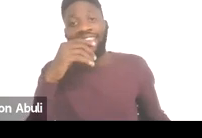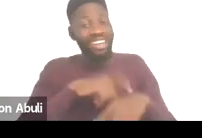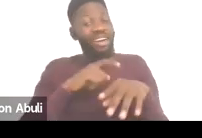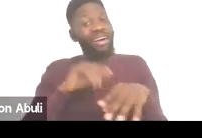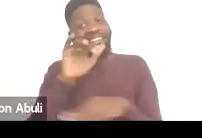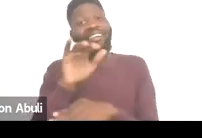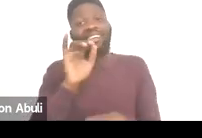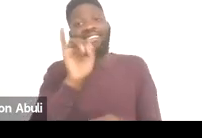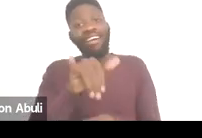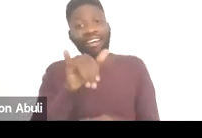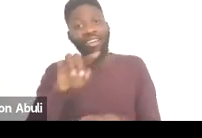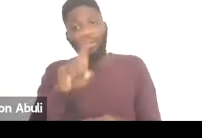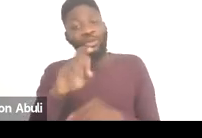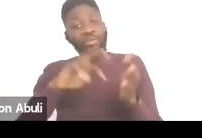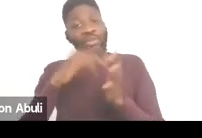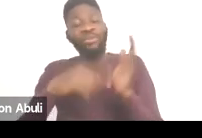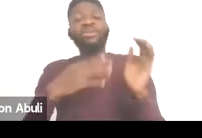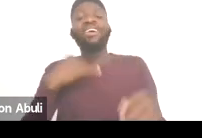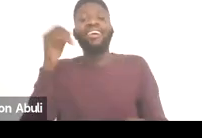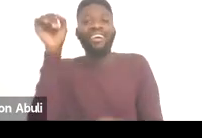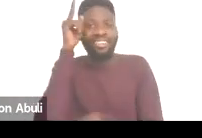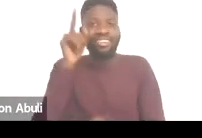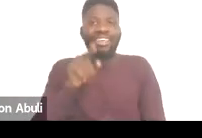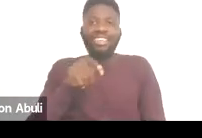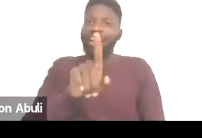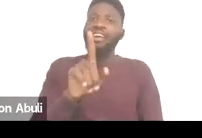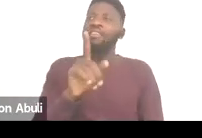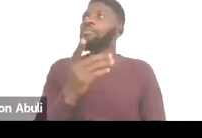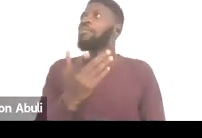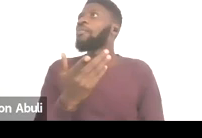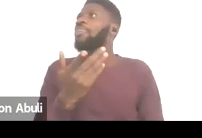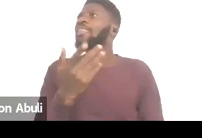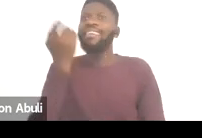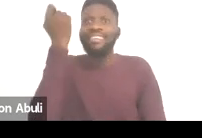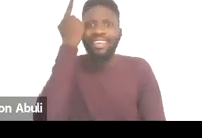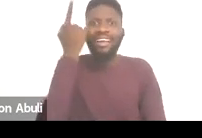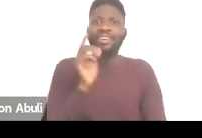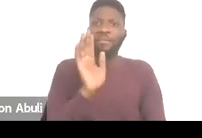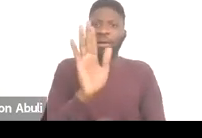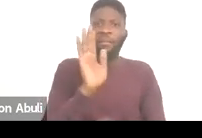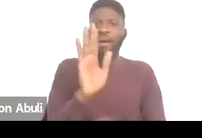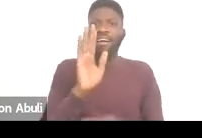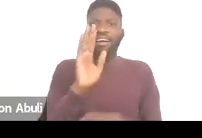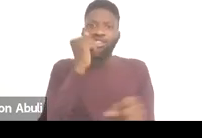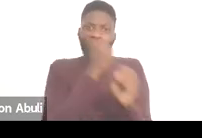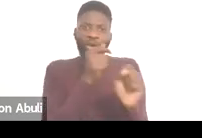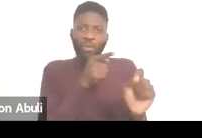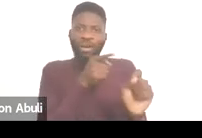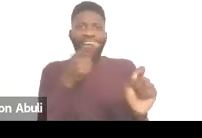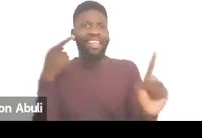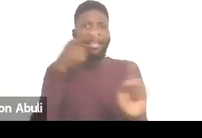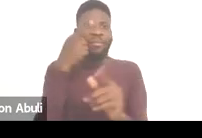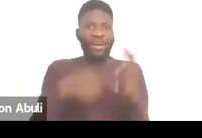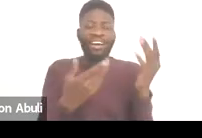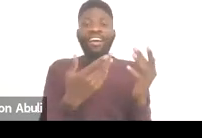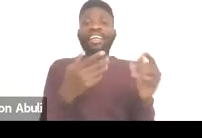of a question, they want to understand whether you understand what you're going into, whether you appreciate what you're